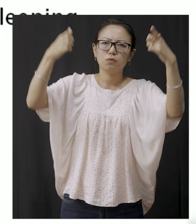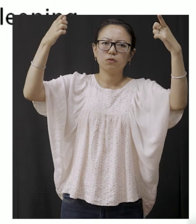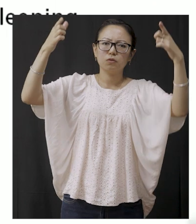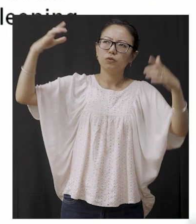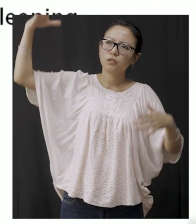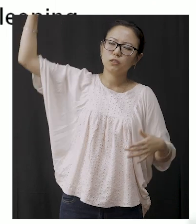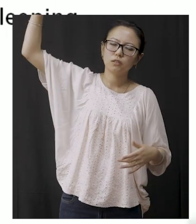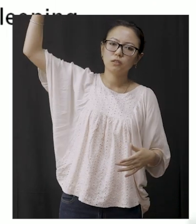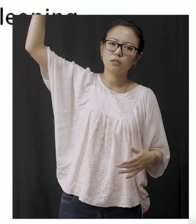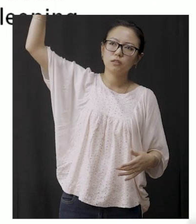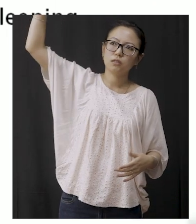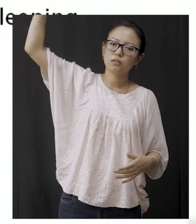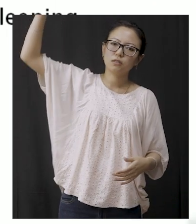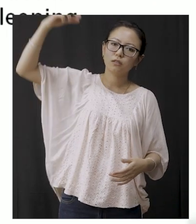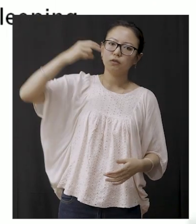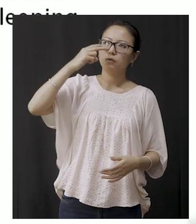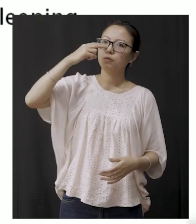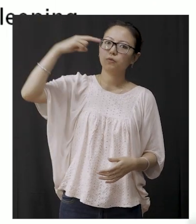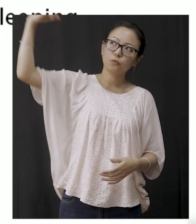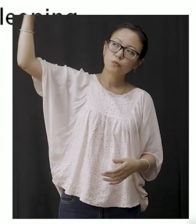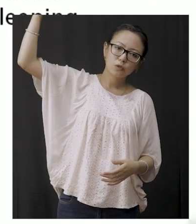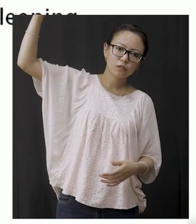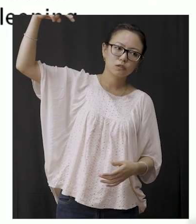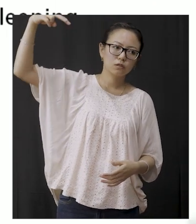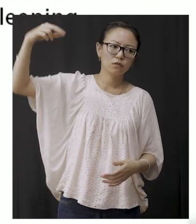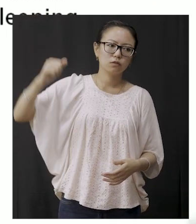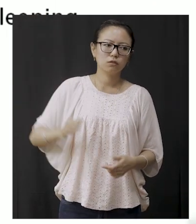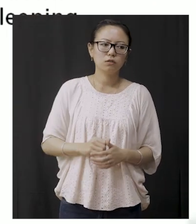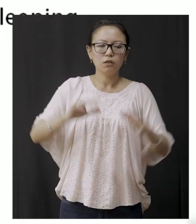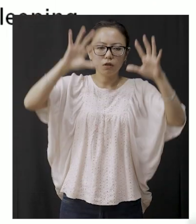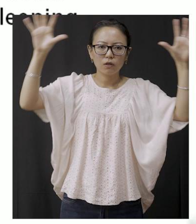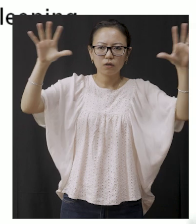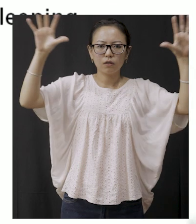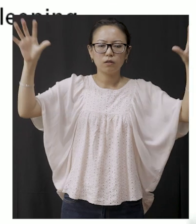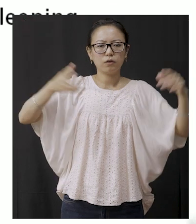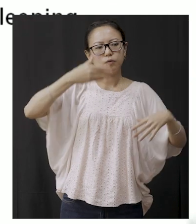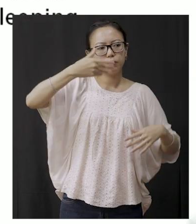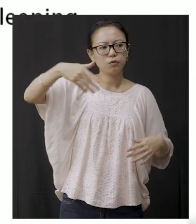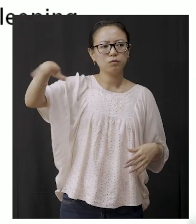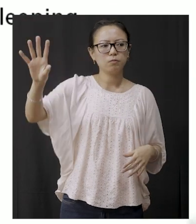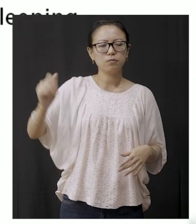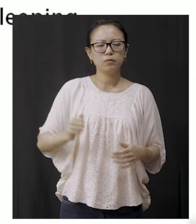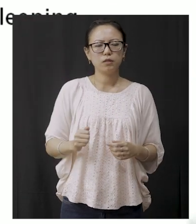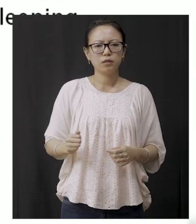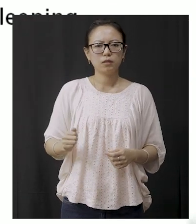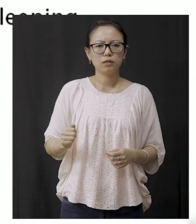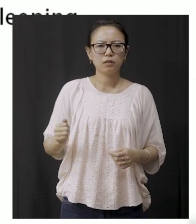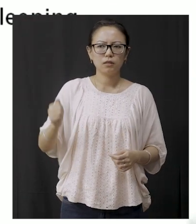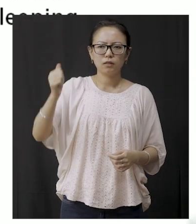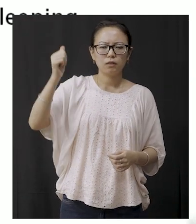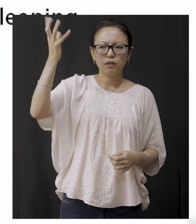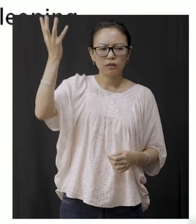them, safe in a nest. And then in the night, with the tall trees peeping,